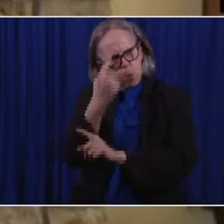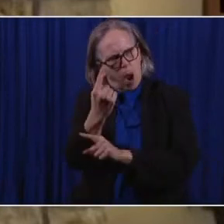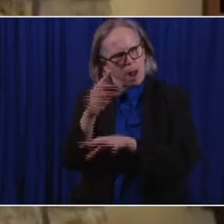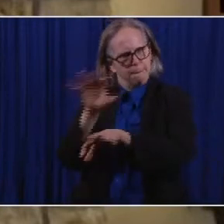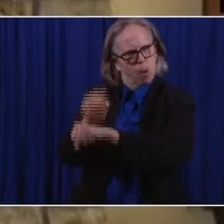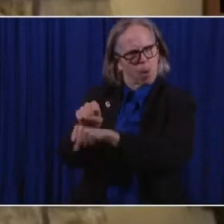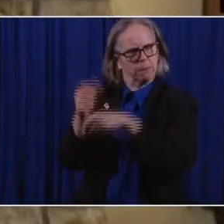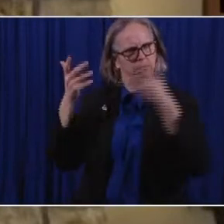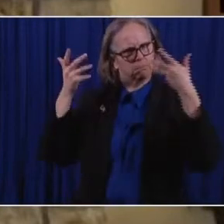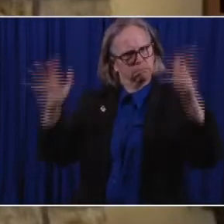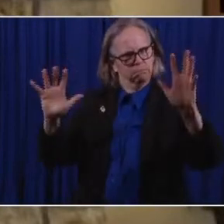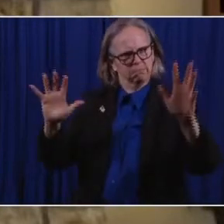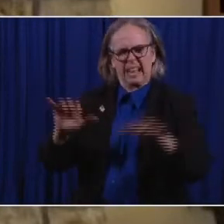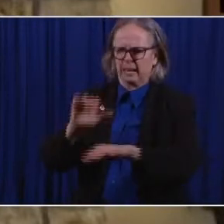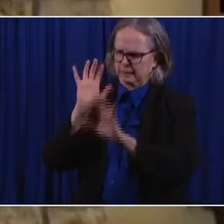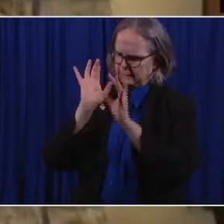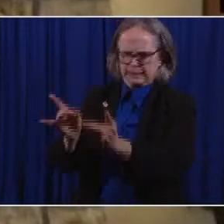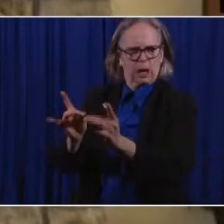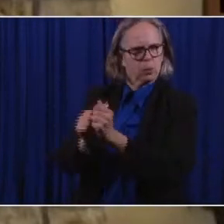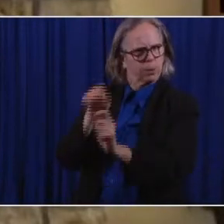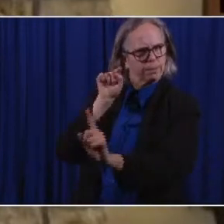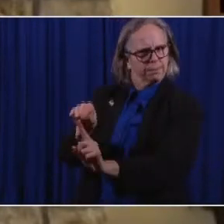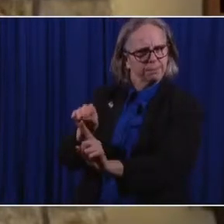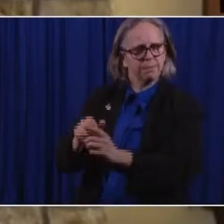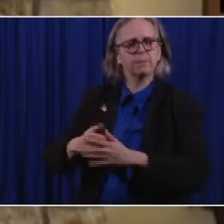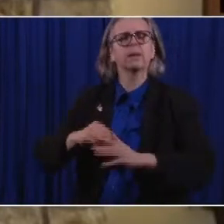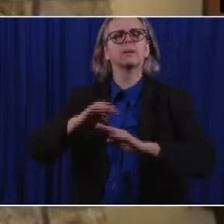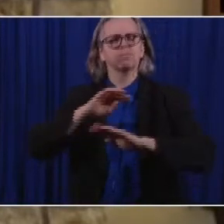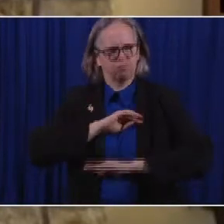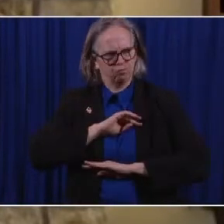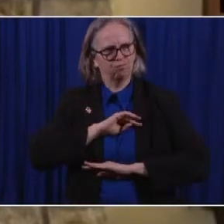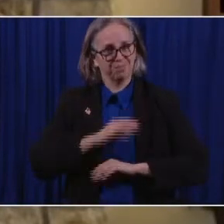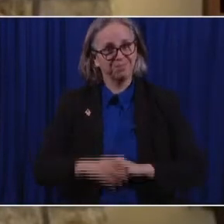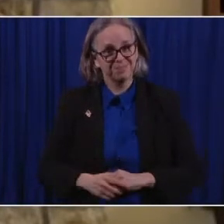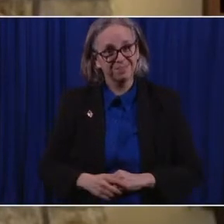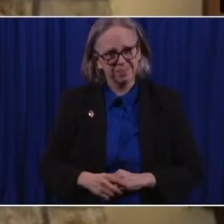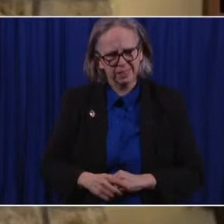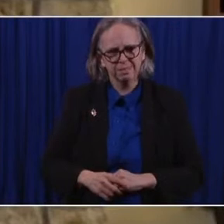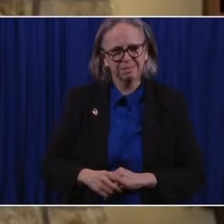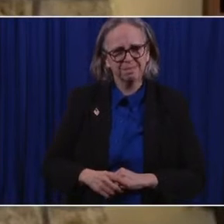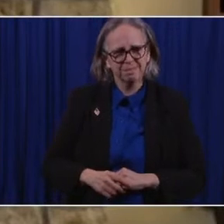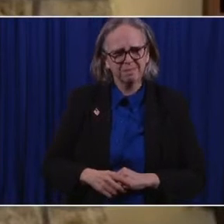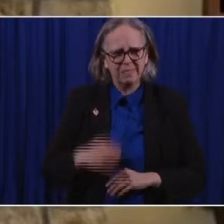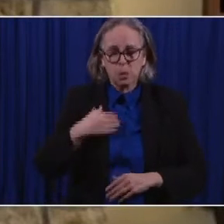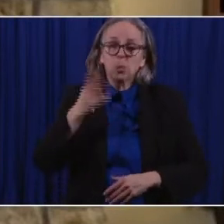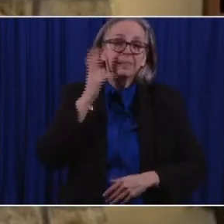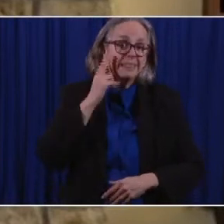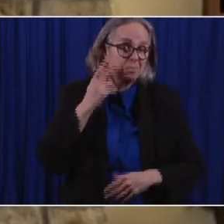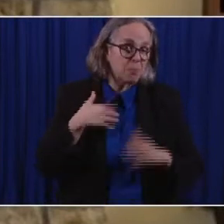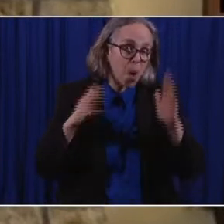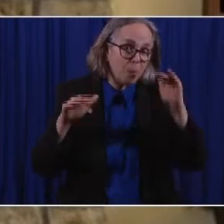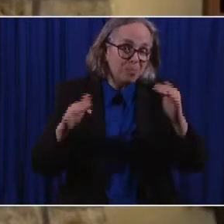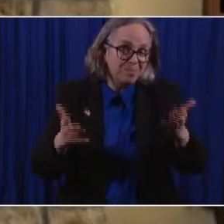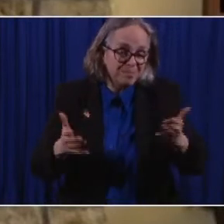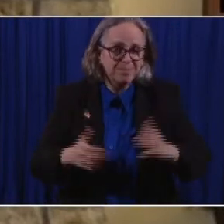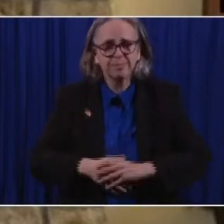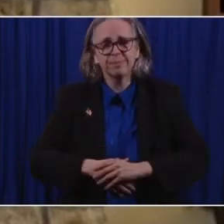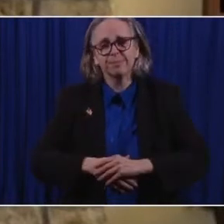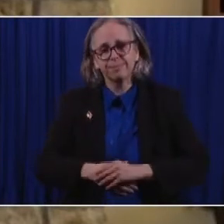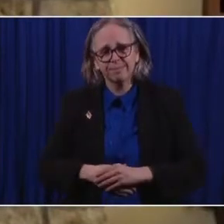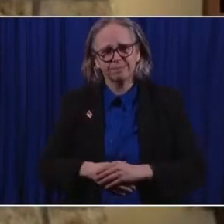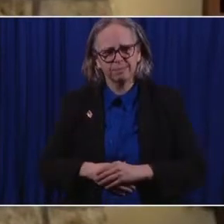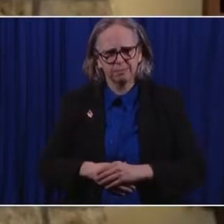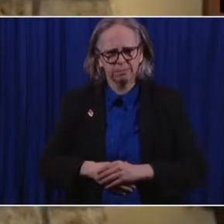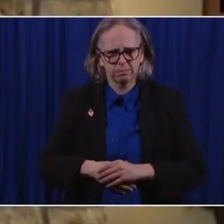head, I'm probably okay and feel okay about my dad. But we'll see. We're going to watch it. And as I said, we're going to adjust it as we